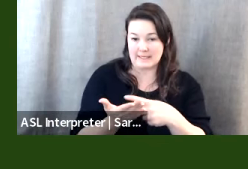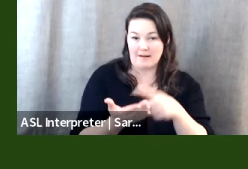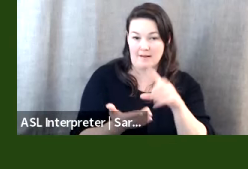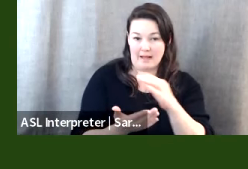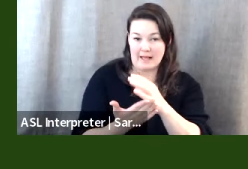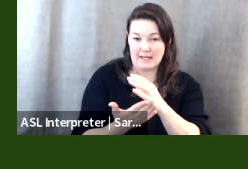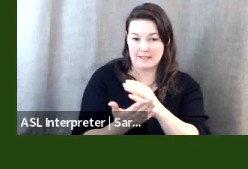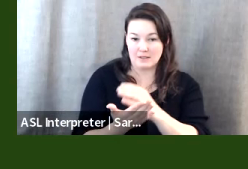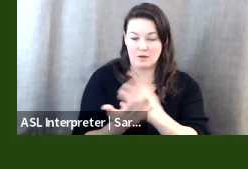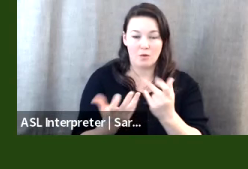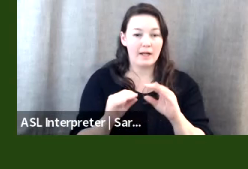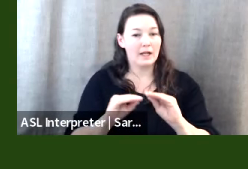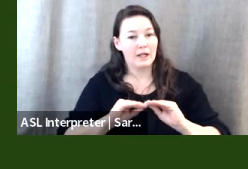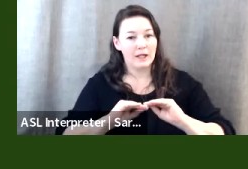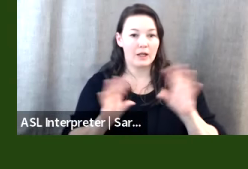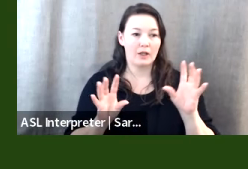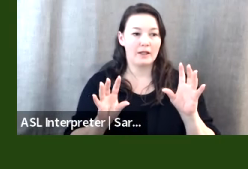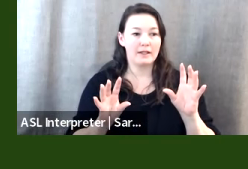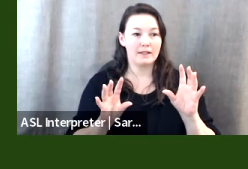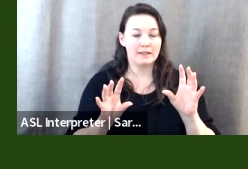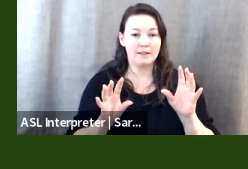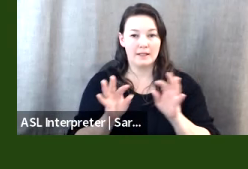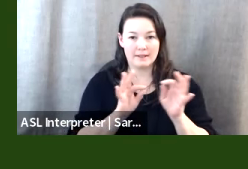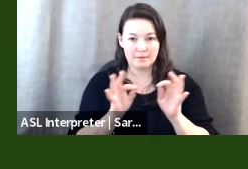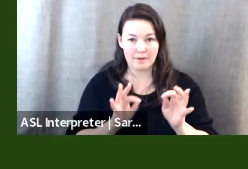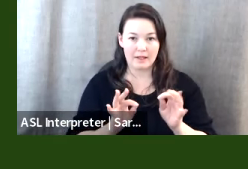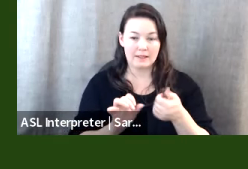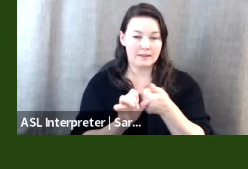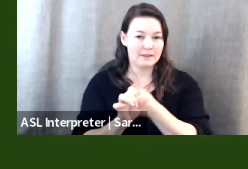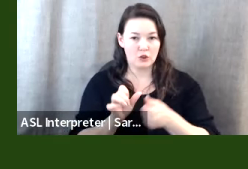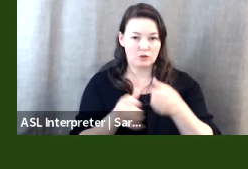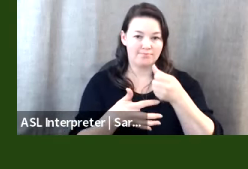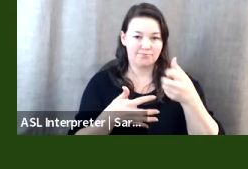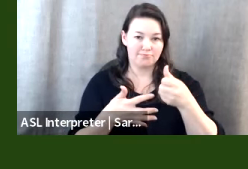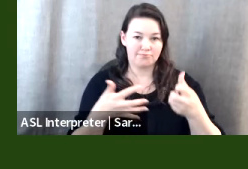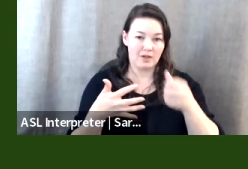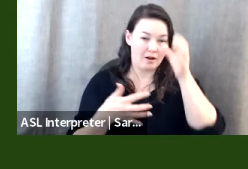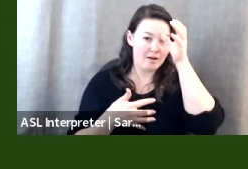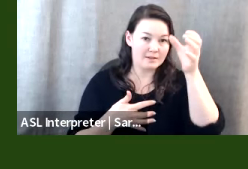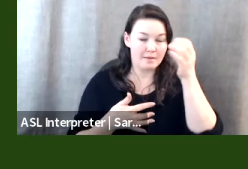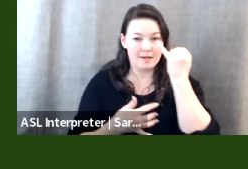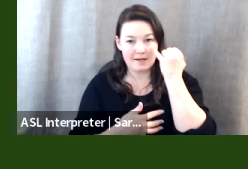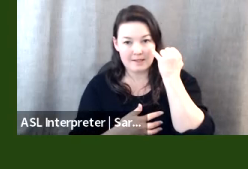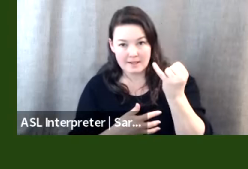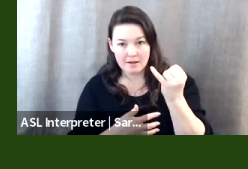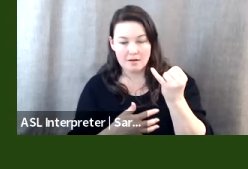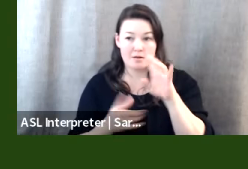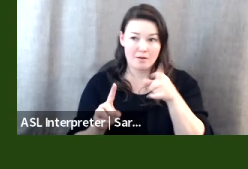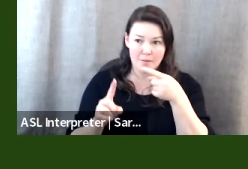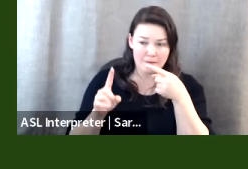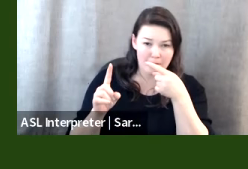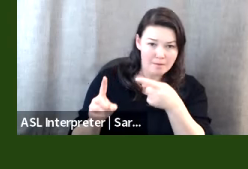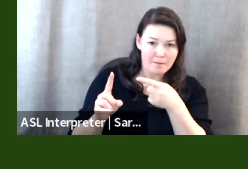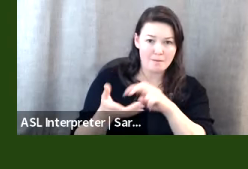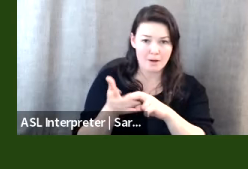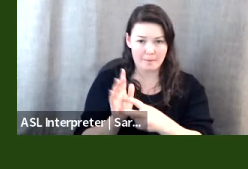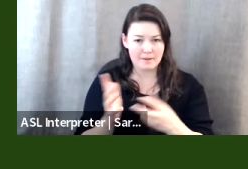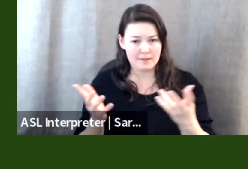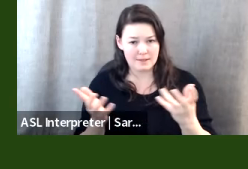clearly spell out what the concept or idea is, what purpose it's going to serve, really